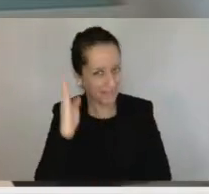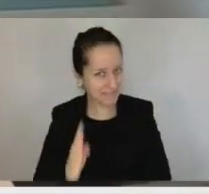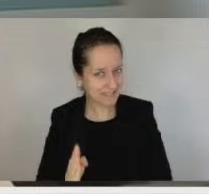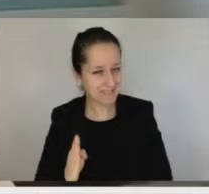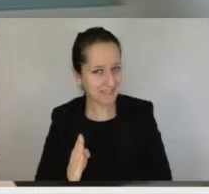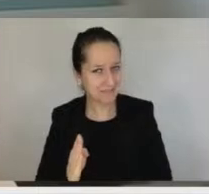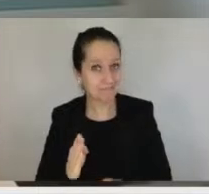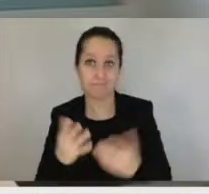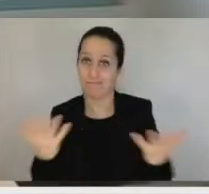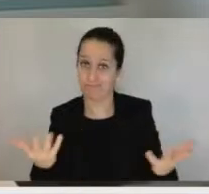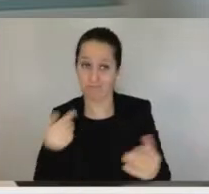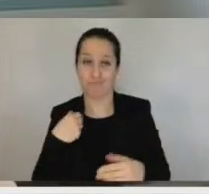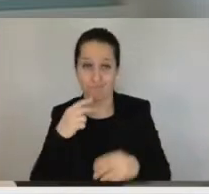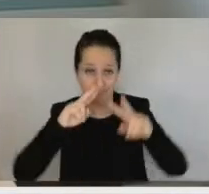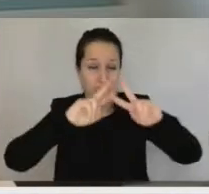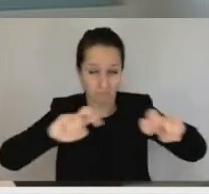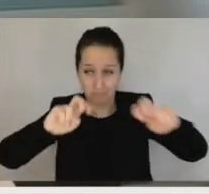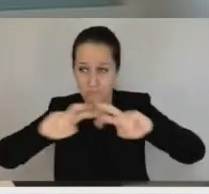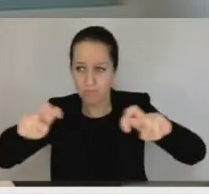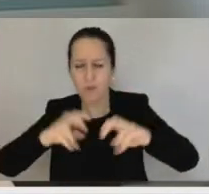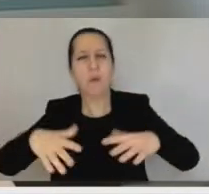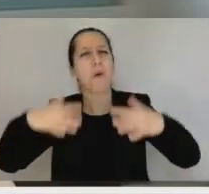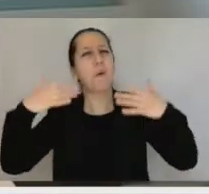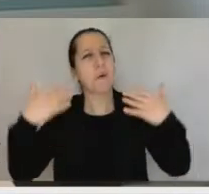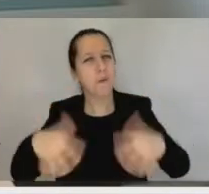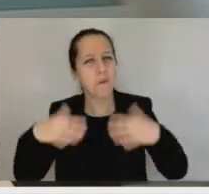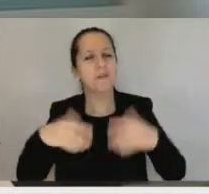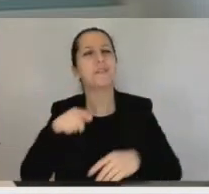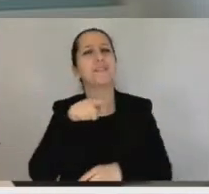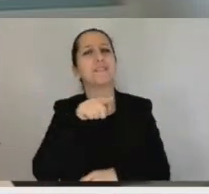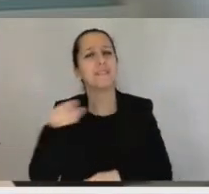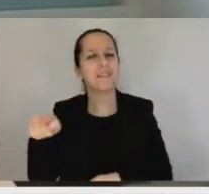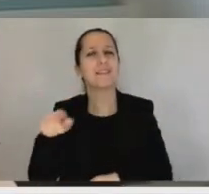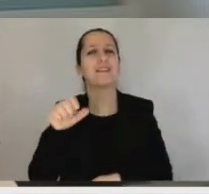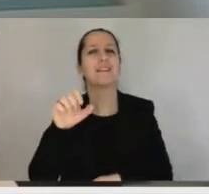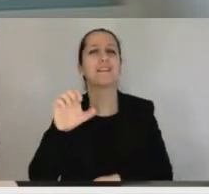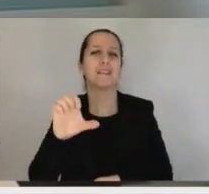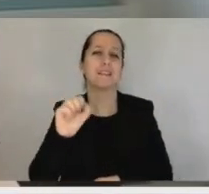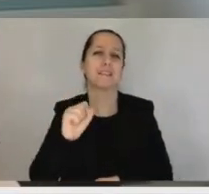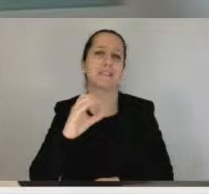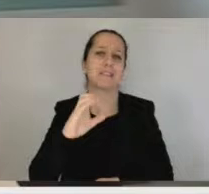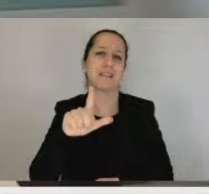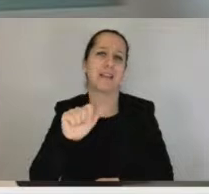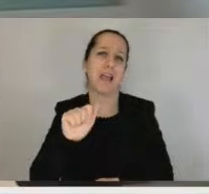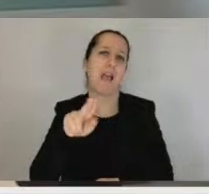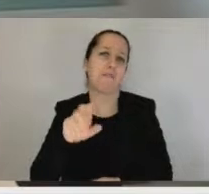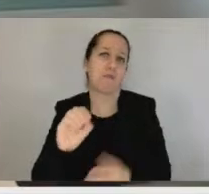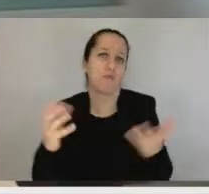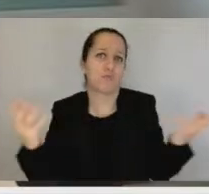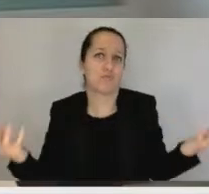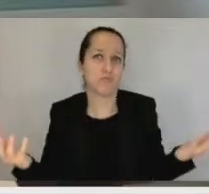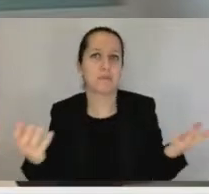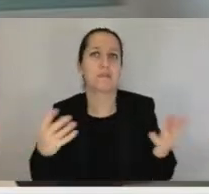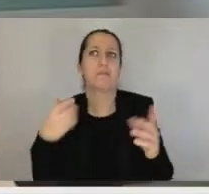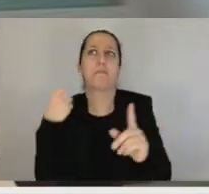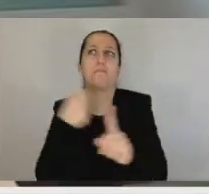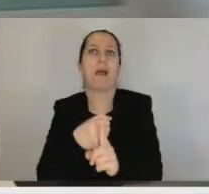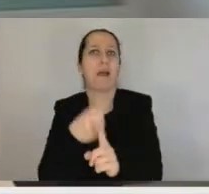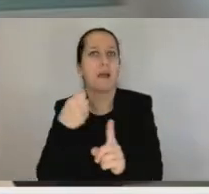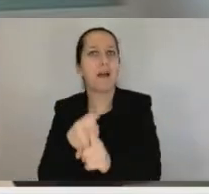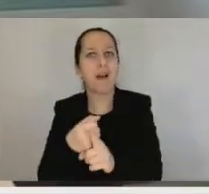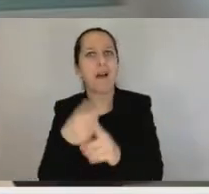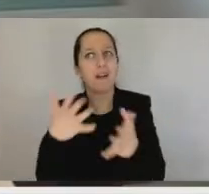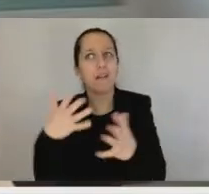very strong and has persisting impacts. And so what I said